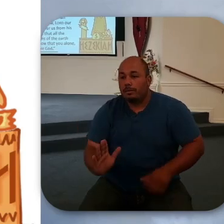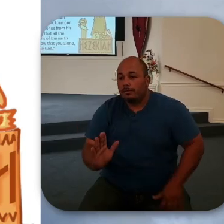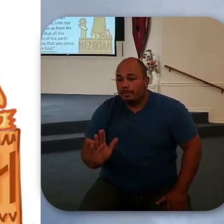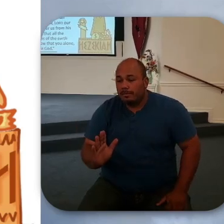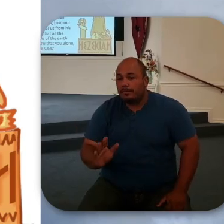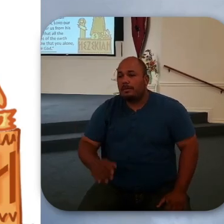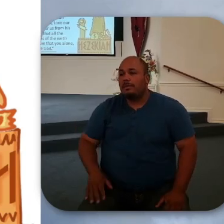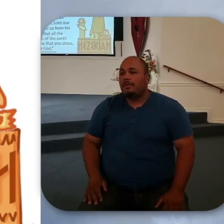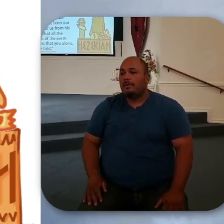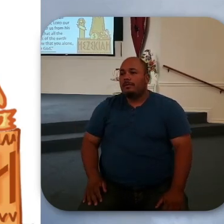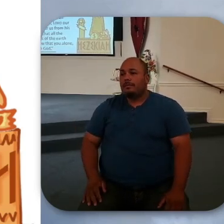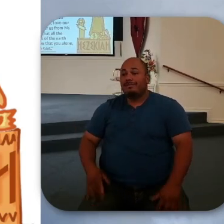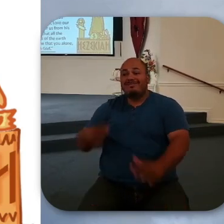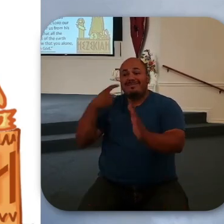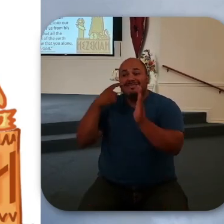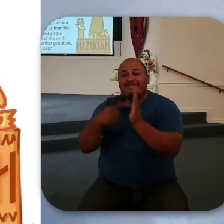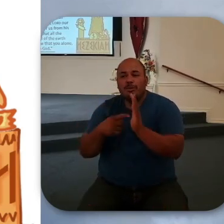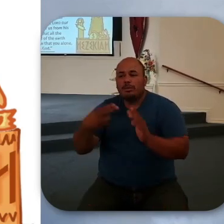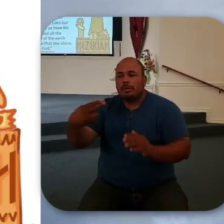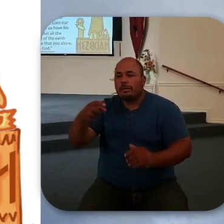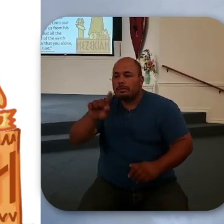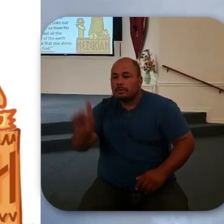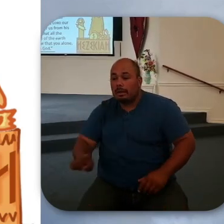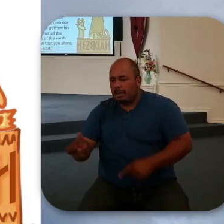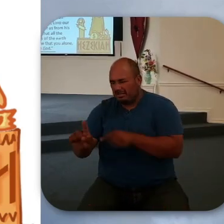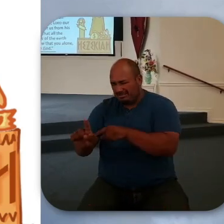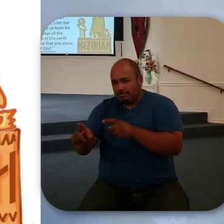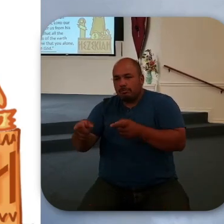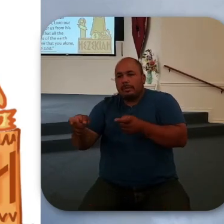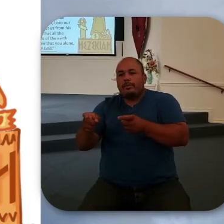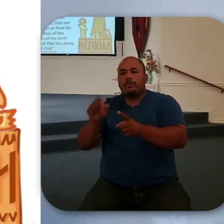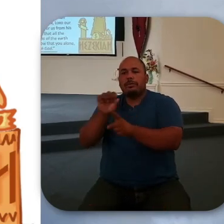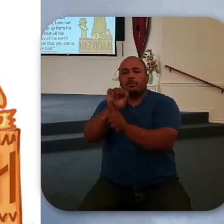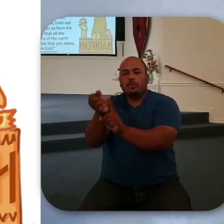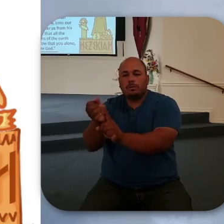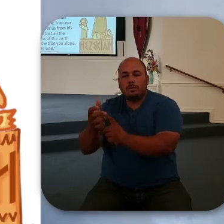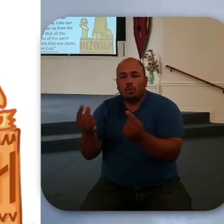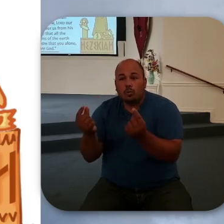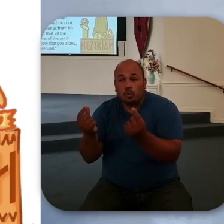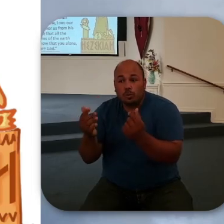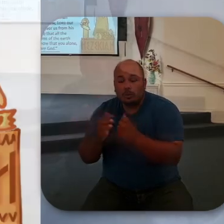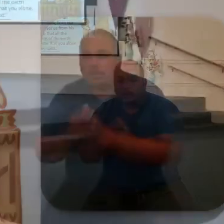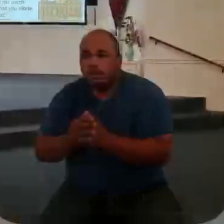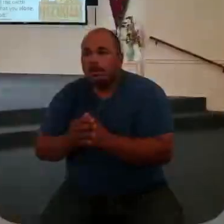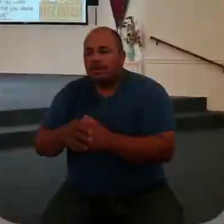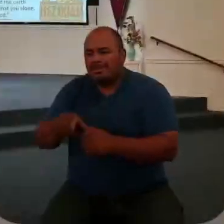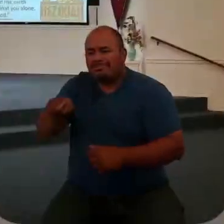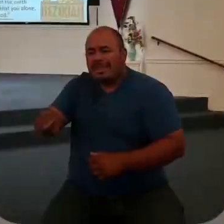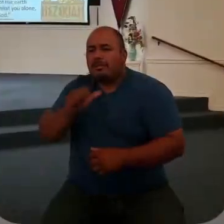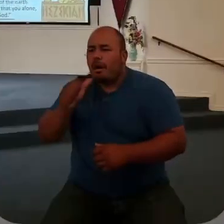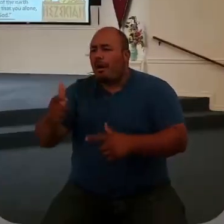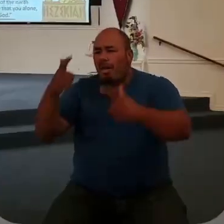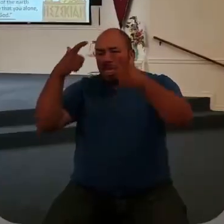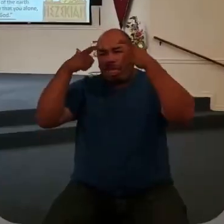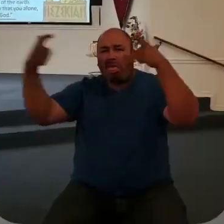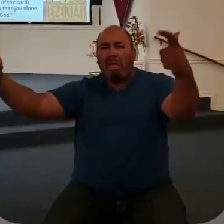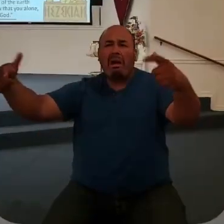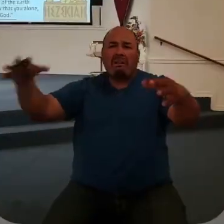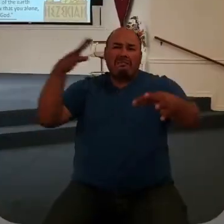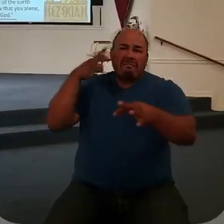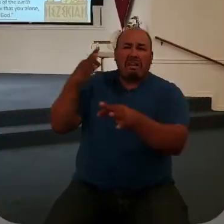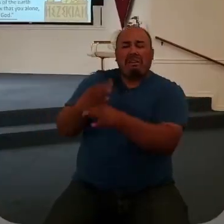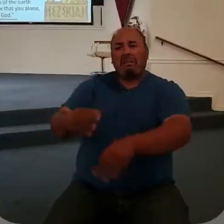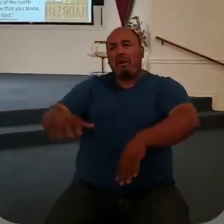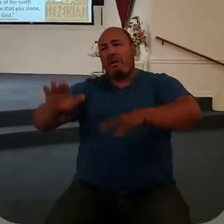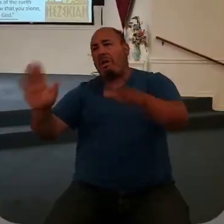And notice how Hezekiah deals with this situation. He is not cocky in his faith, like,